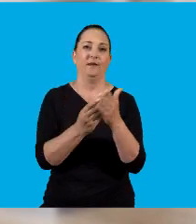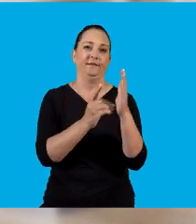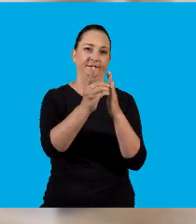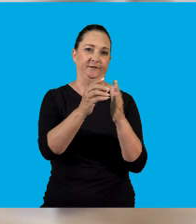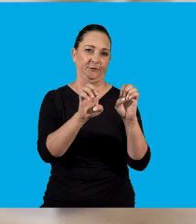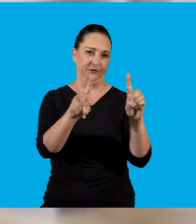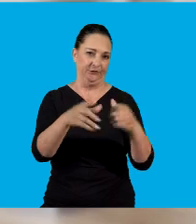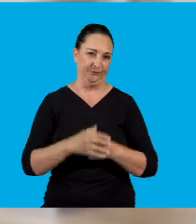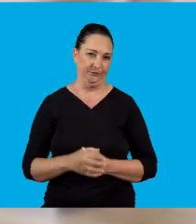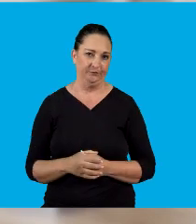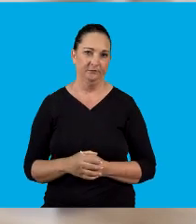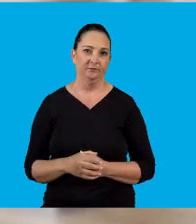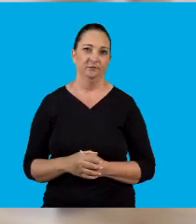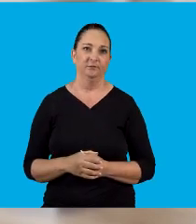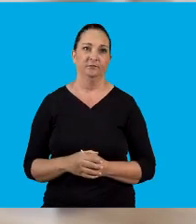society.